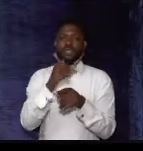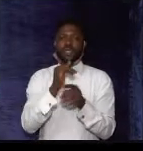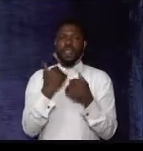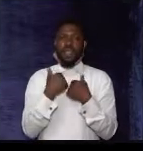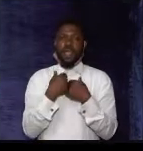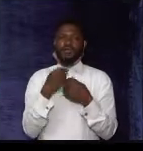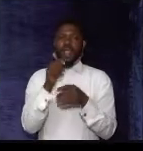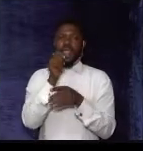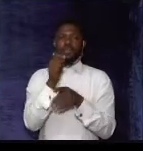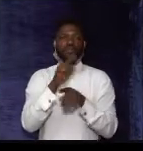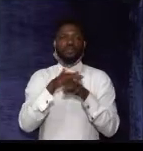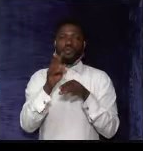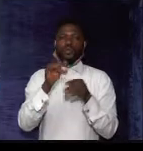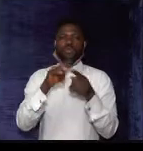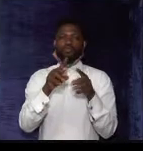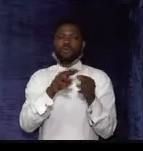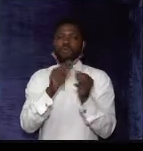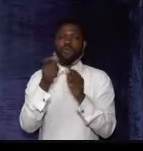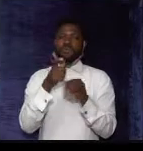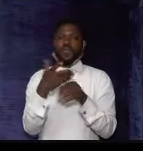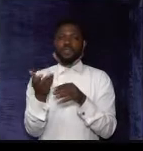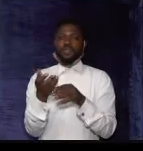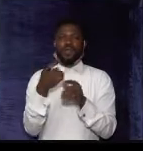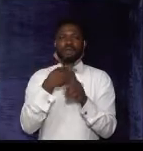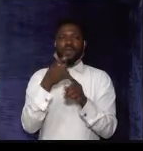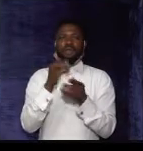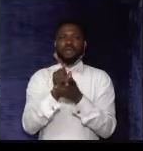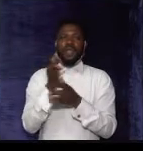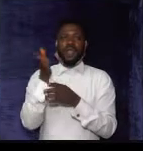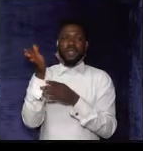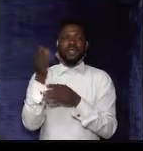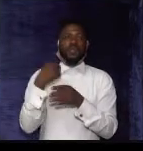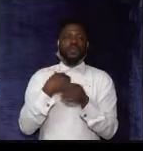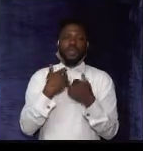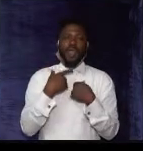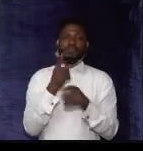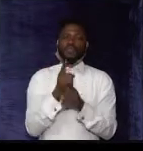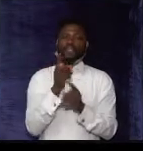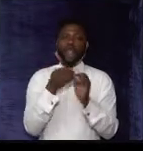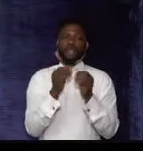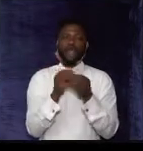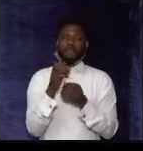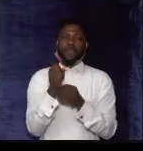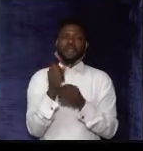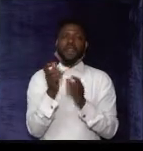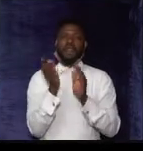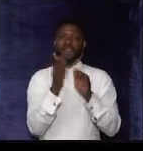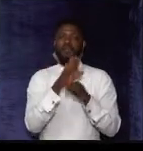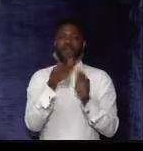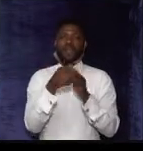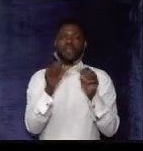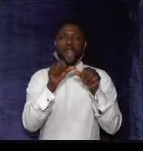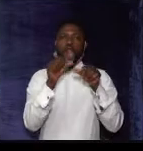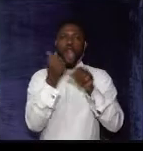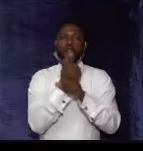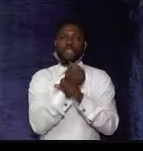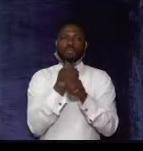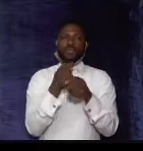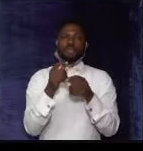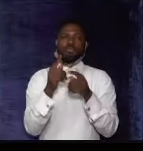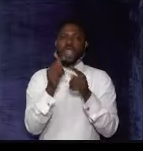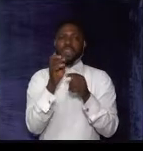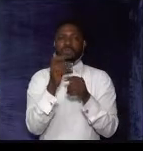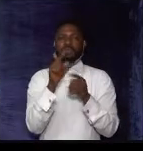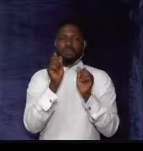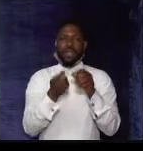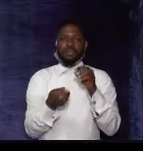terms. They have A, so you don't need to move anything to the other side, because on that side we have just numbers. So leave all the algebraic terms on this